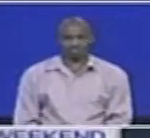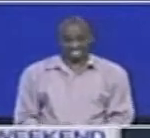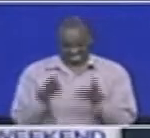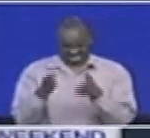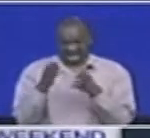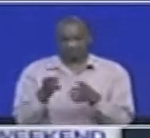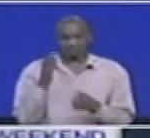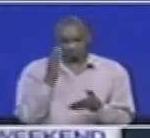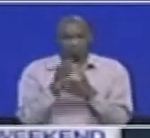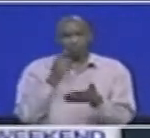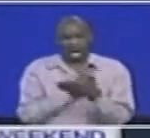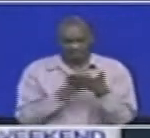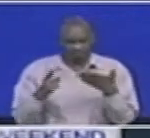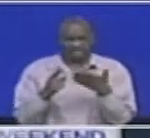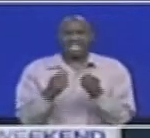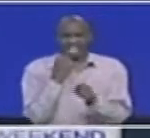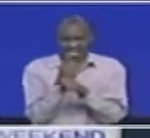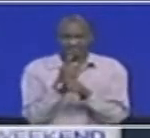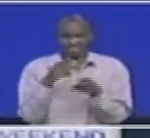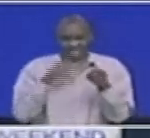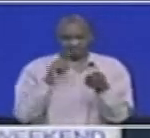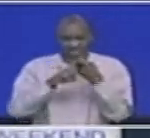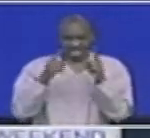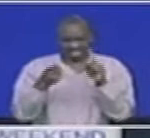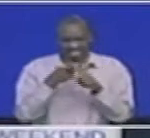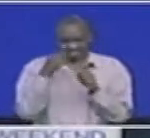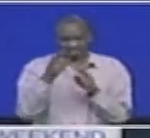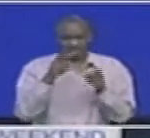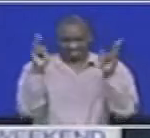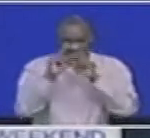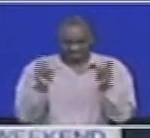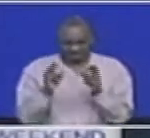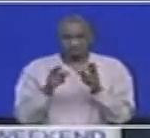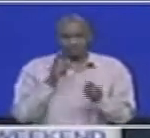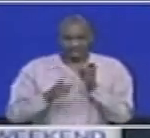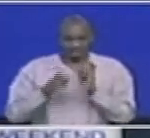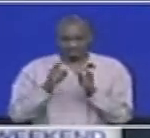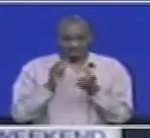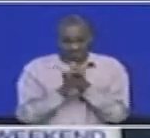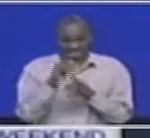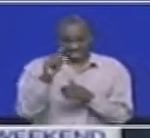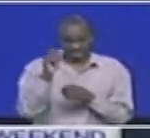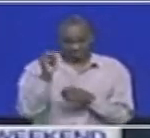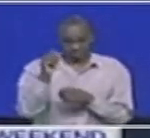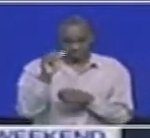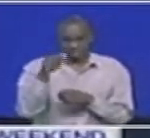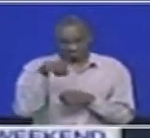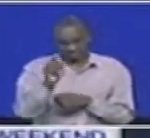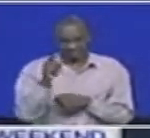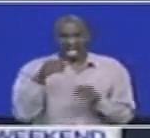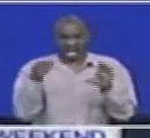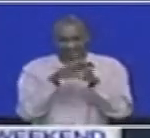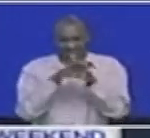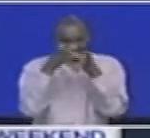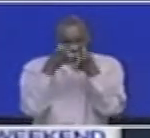Now, it is exactly 1 week to the 11th edition of the Standard Chartered International Marathon. But Limo Karoney is not among the